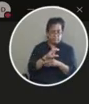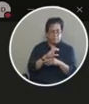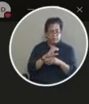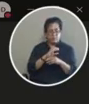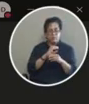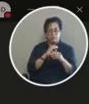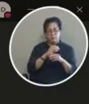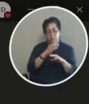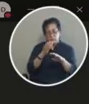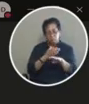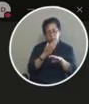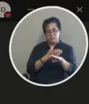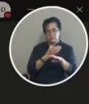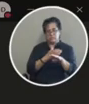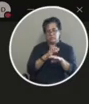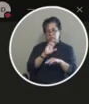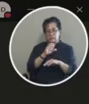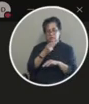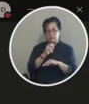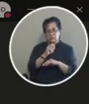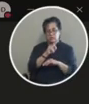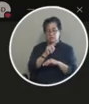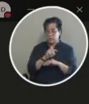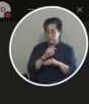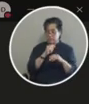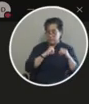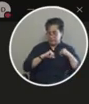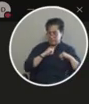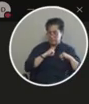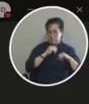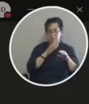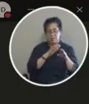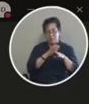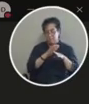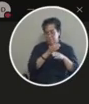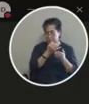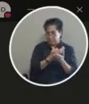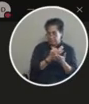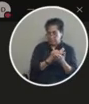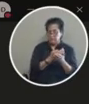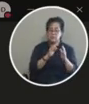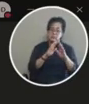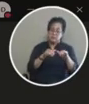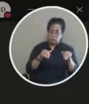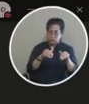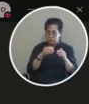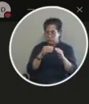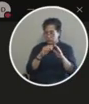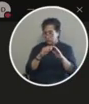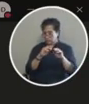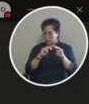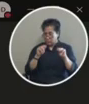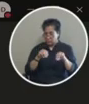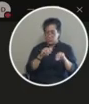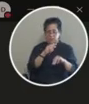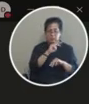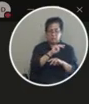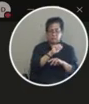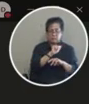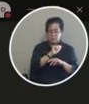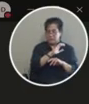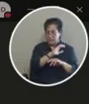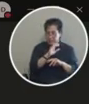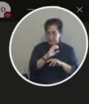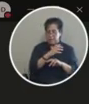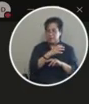existing Abraham Chavez Theater and allocate remaining funding among the Children's Museum, Mexican American Cultural